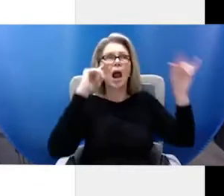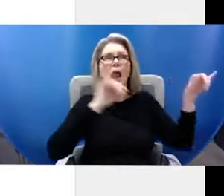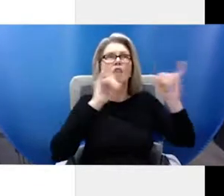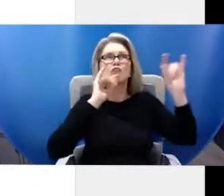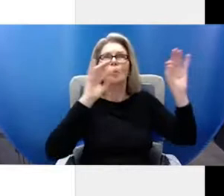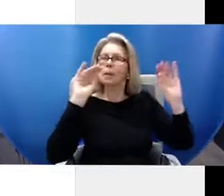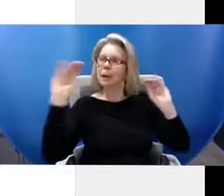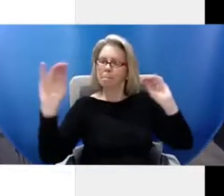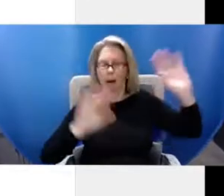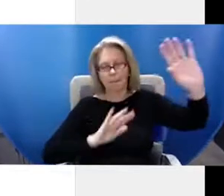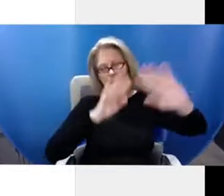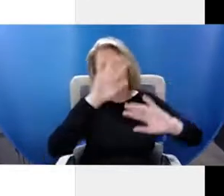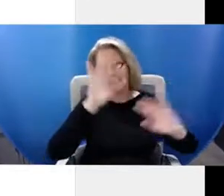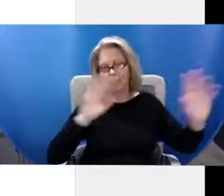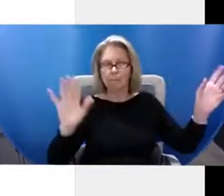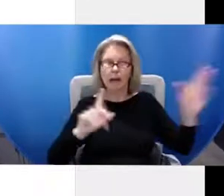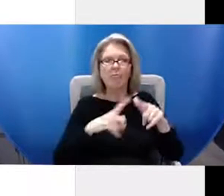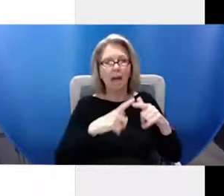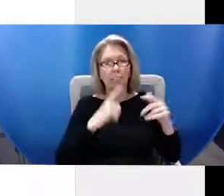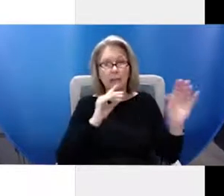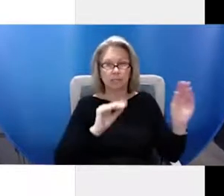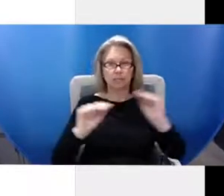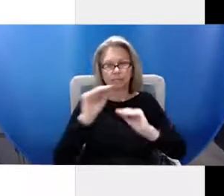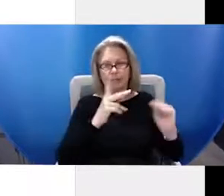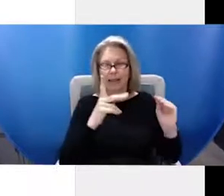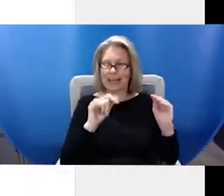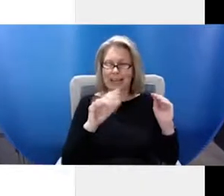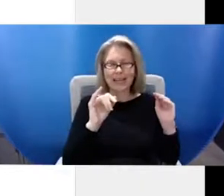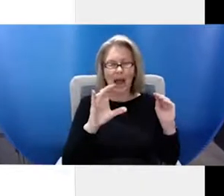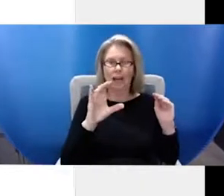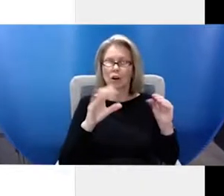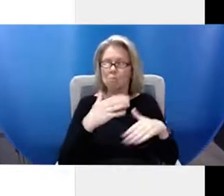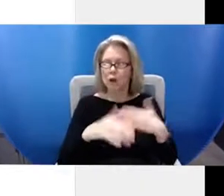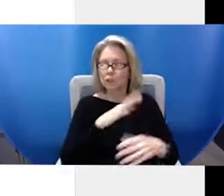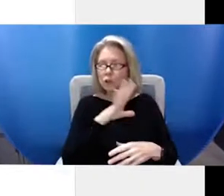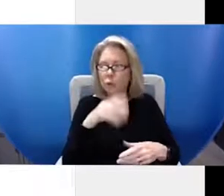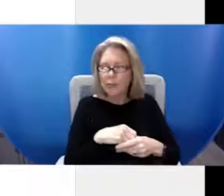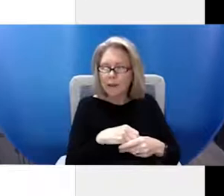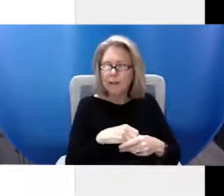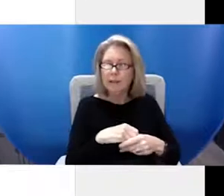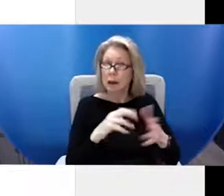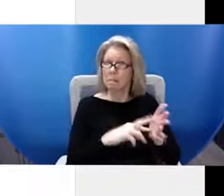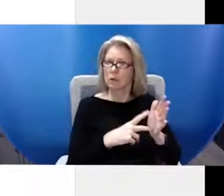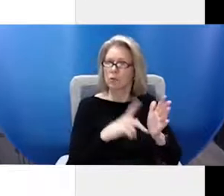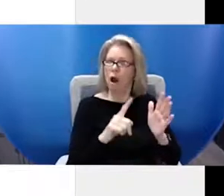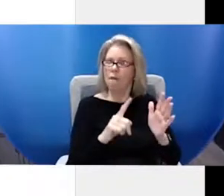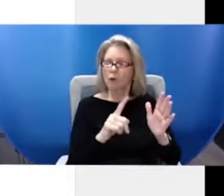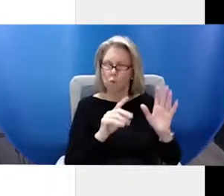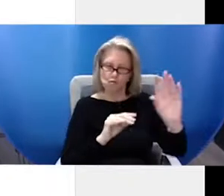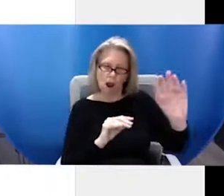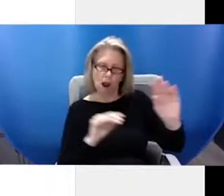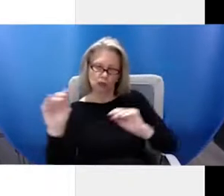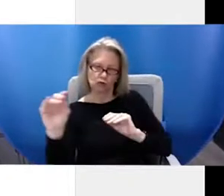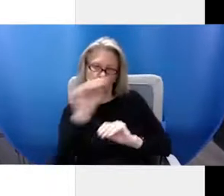Again, we come back to that whole idea of the kinetic process within you know, the making of being, which is you have to arrange.